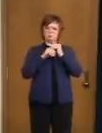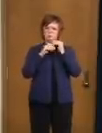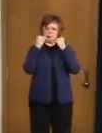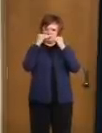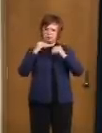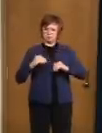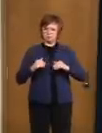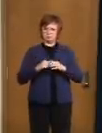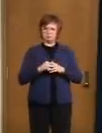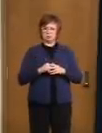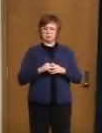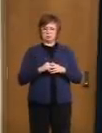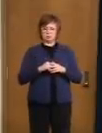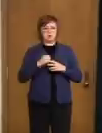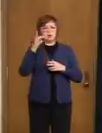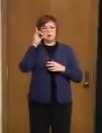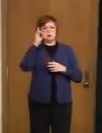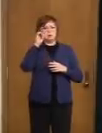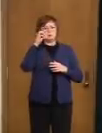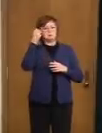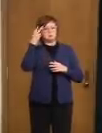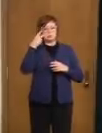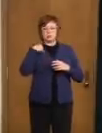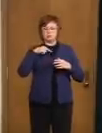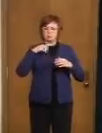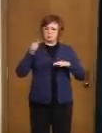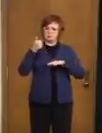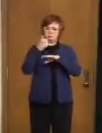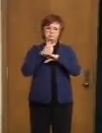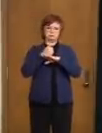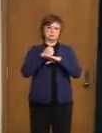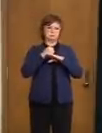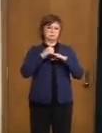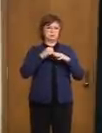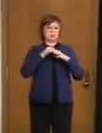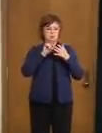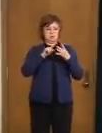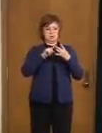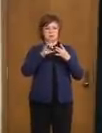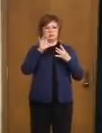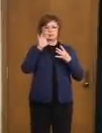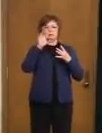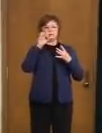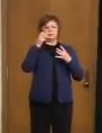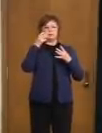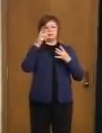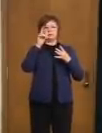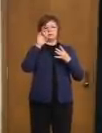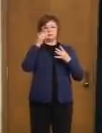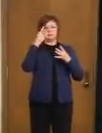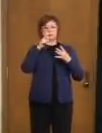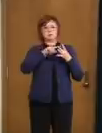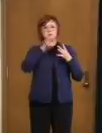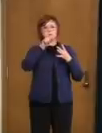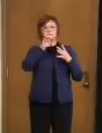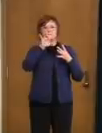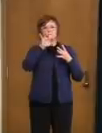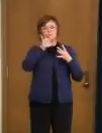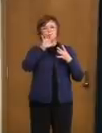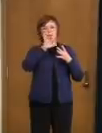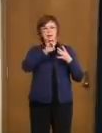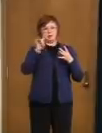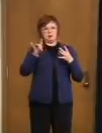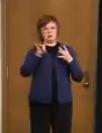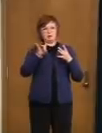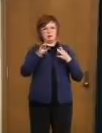I believe we enacted the bulk of the measures that are in place, our 7-day average was 288 cases. 157 cases on